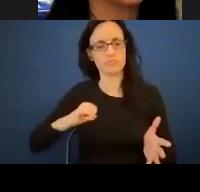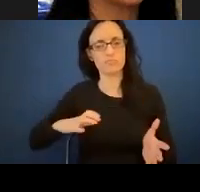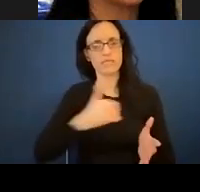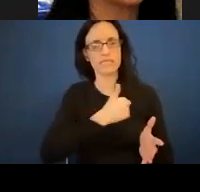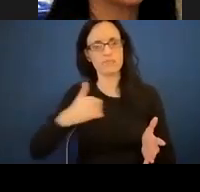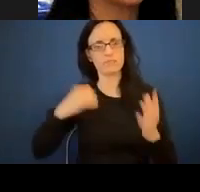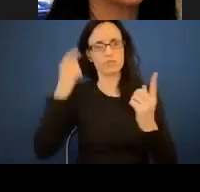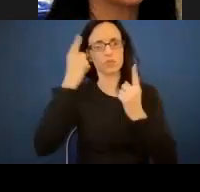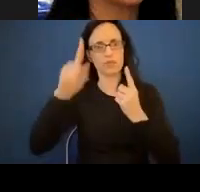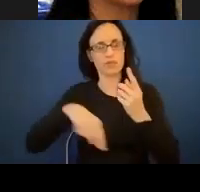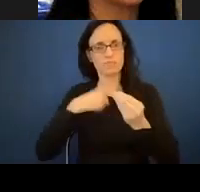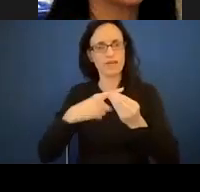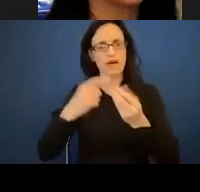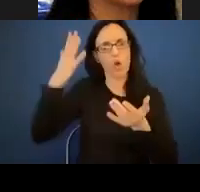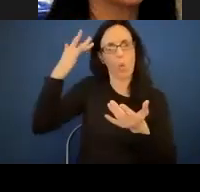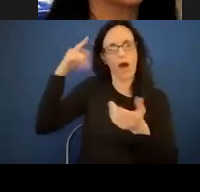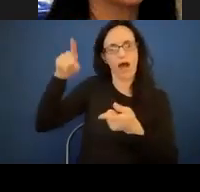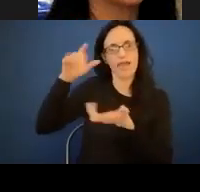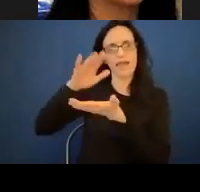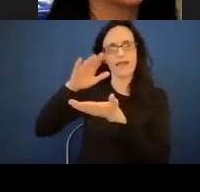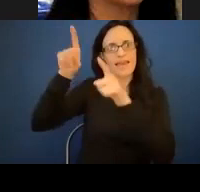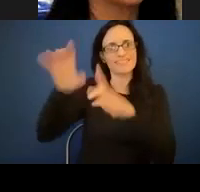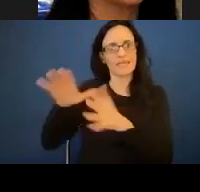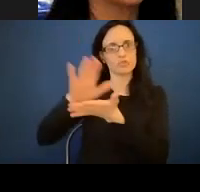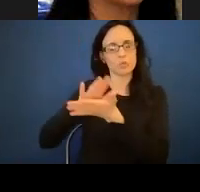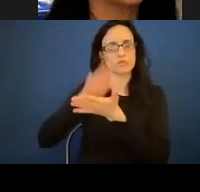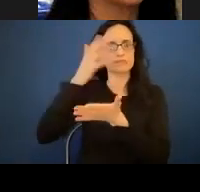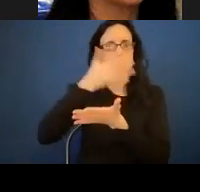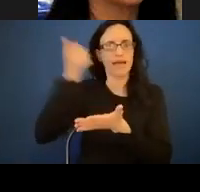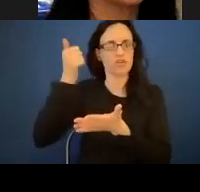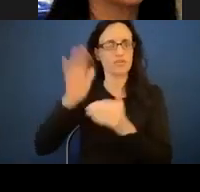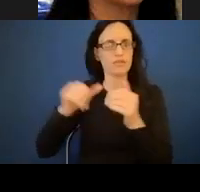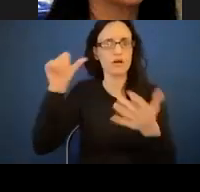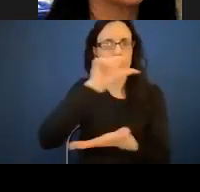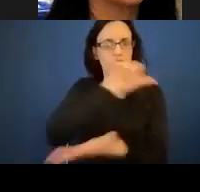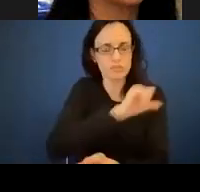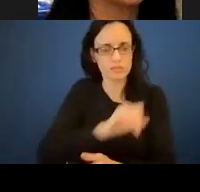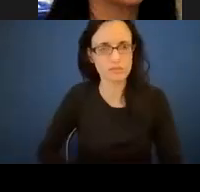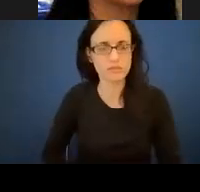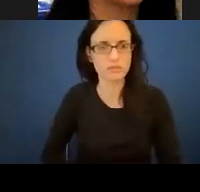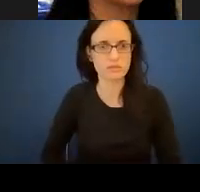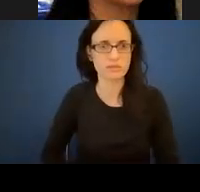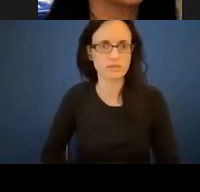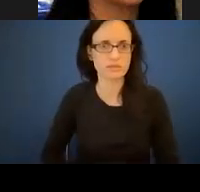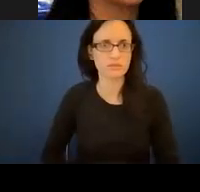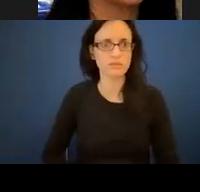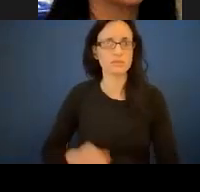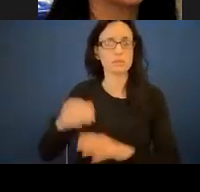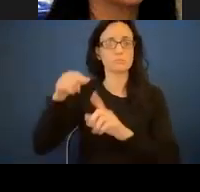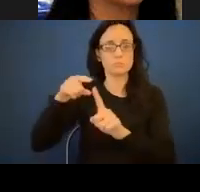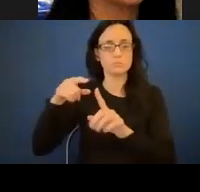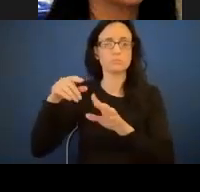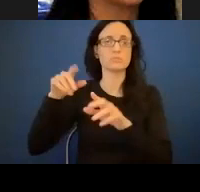what makes the three exams a better place. And there's some downside of the exam, but there's also good side.